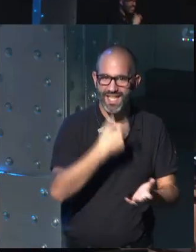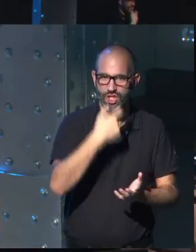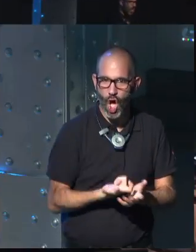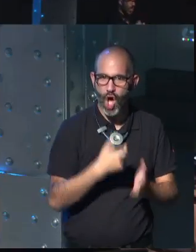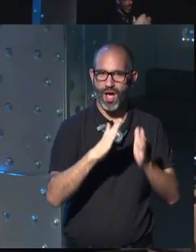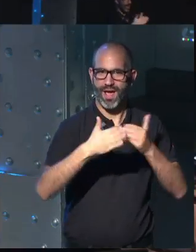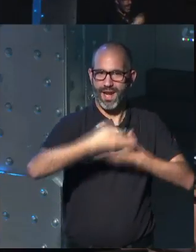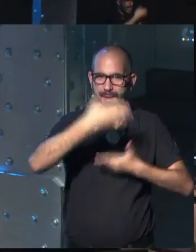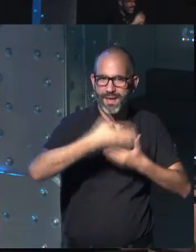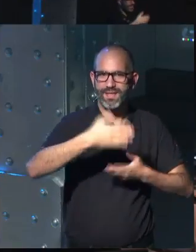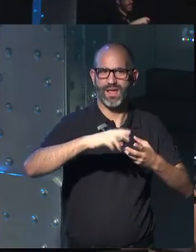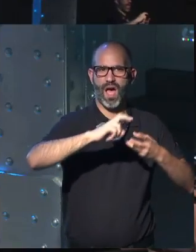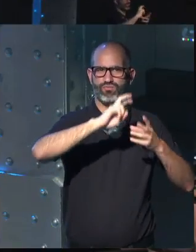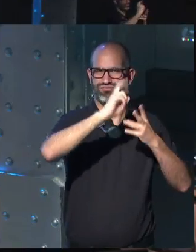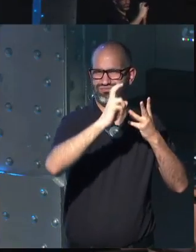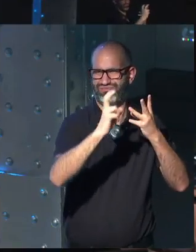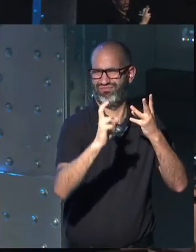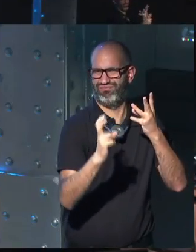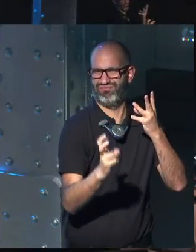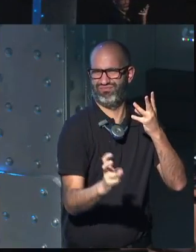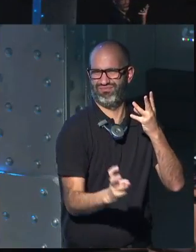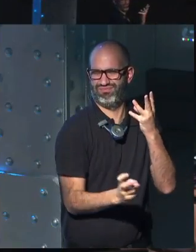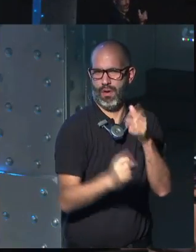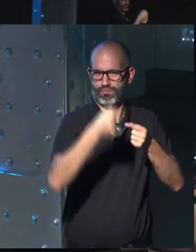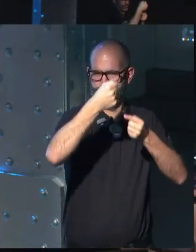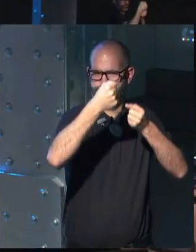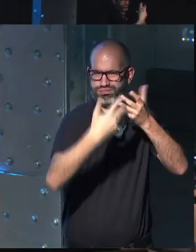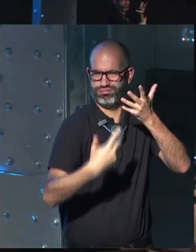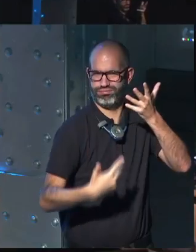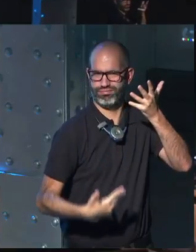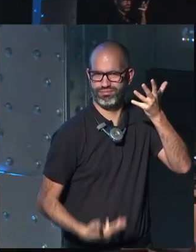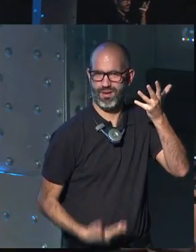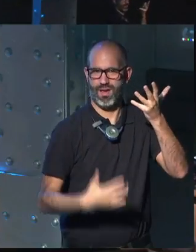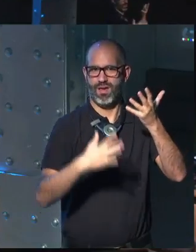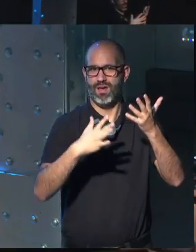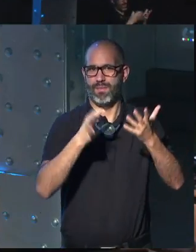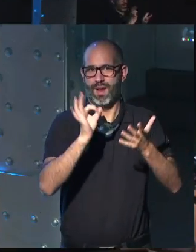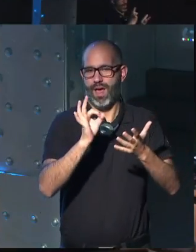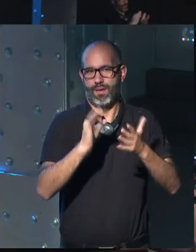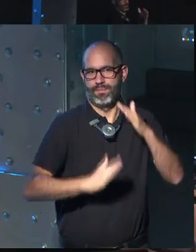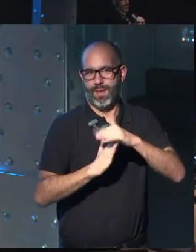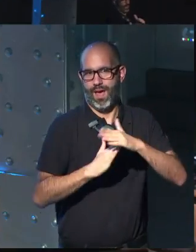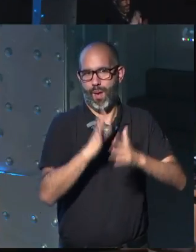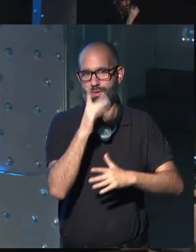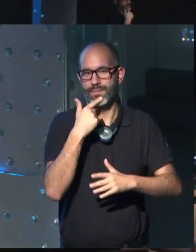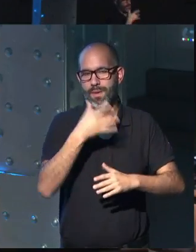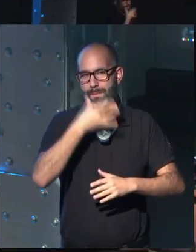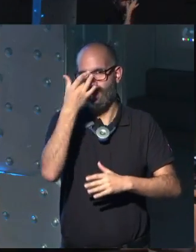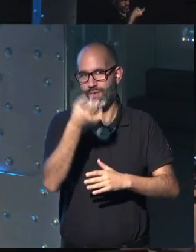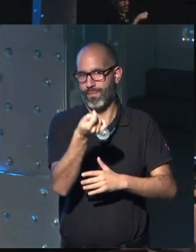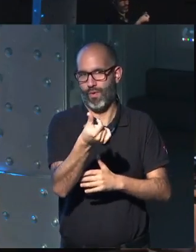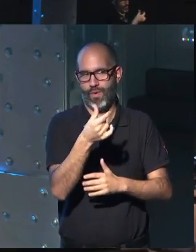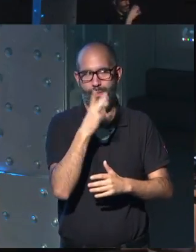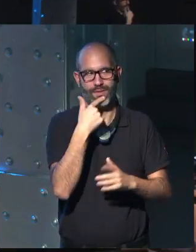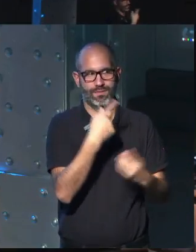York Times, The New Yorker, in The Guardian, and Wired. And the list is quite long. I have to cut it short at some point. But